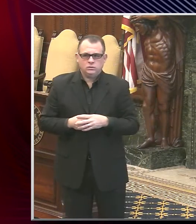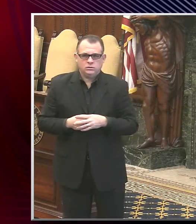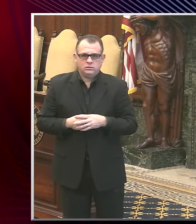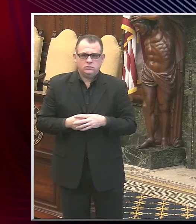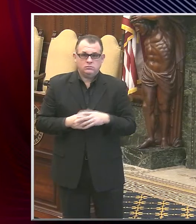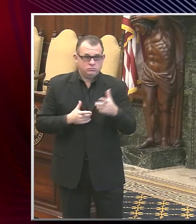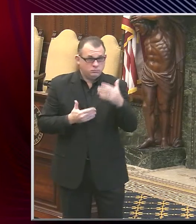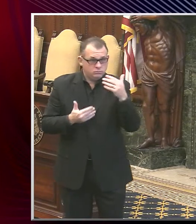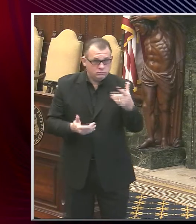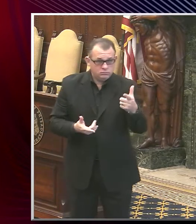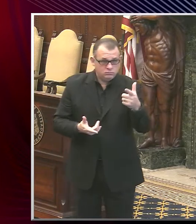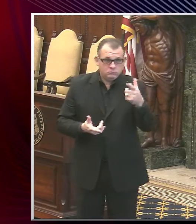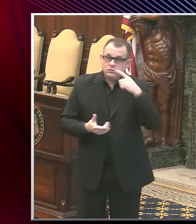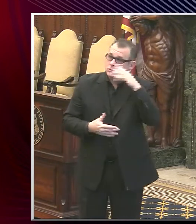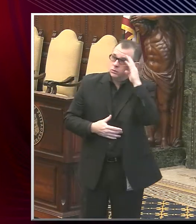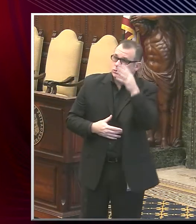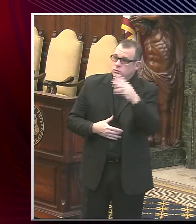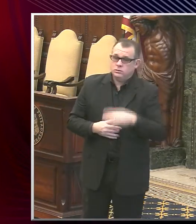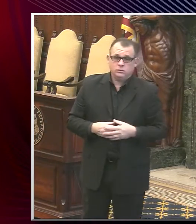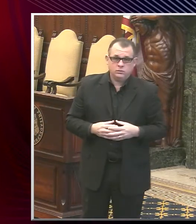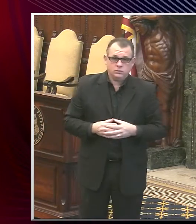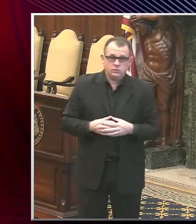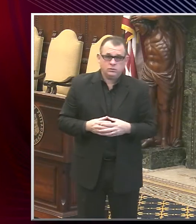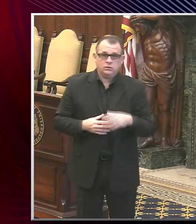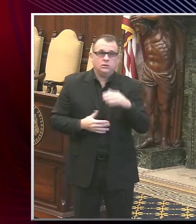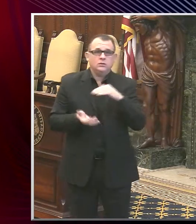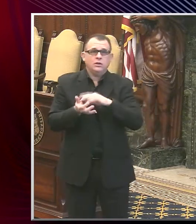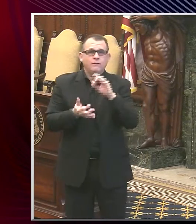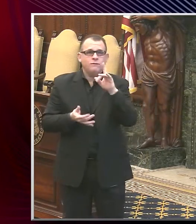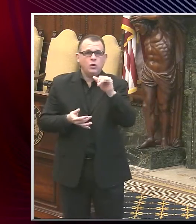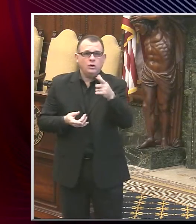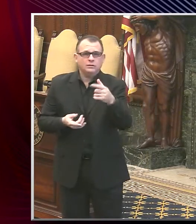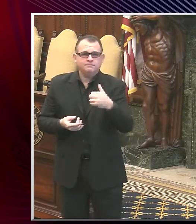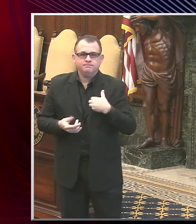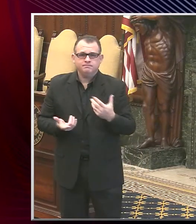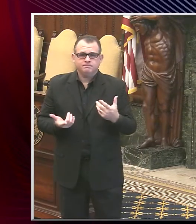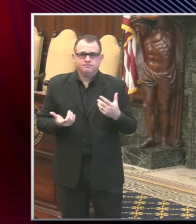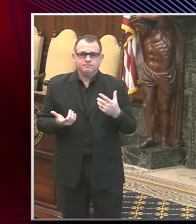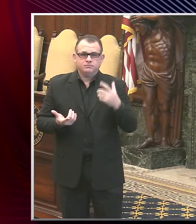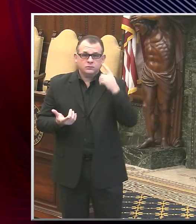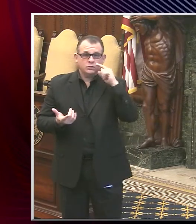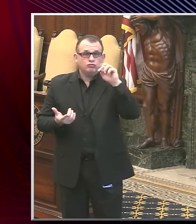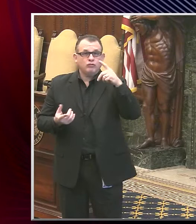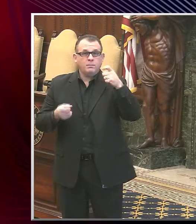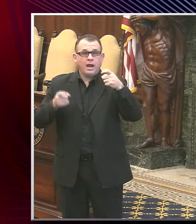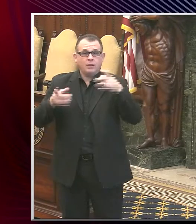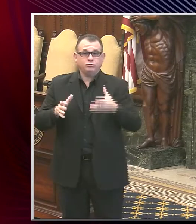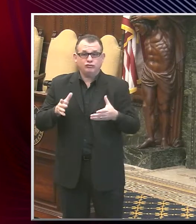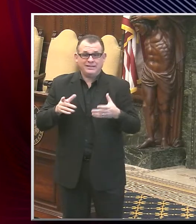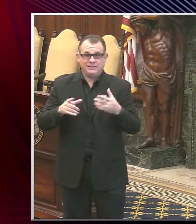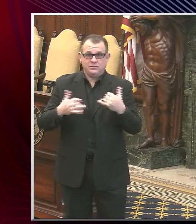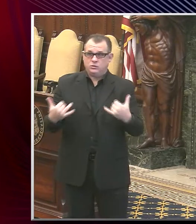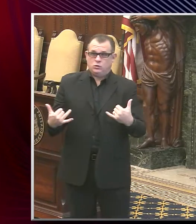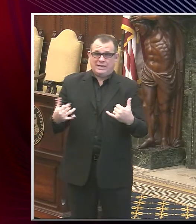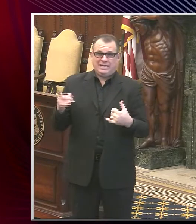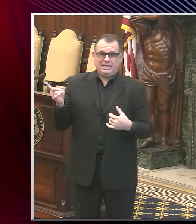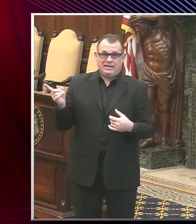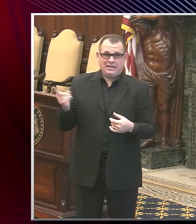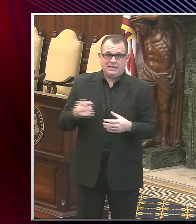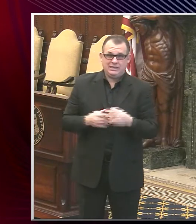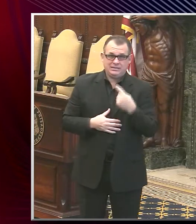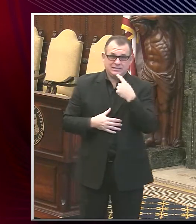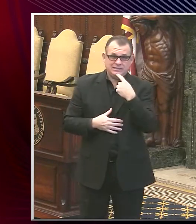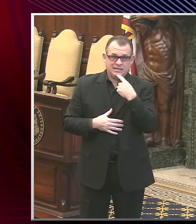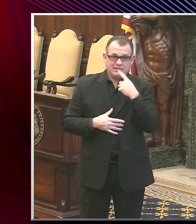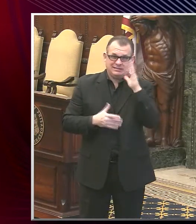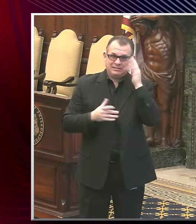Jeff, you're up. Yeah. Hello, folks. Questions for Dr. Farley. Dr. Farley, the Trump administration today seemed to